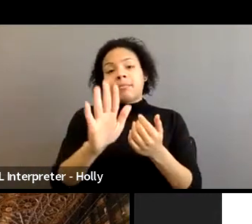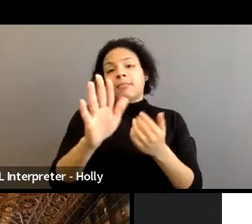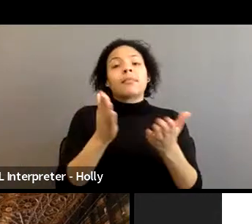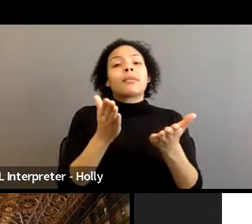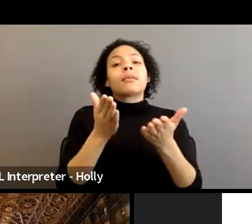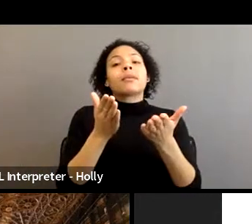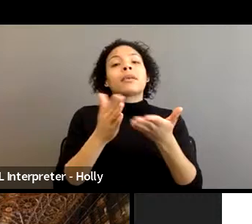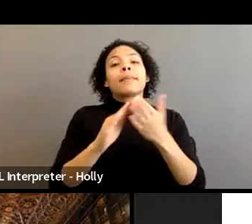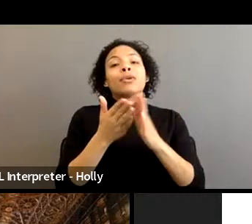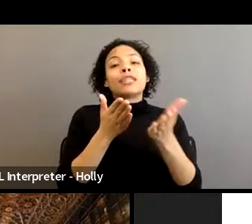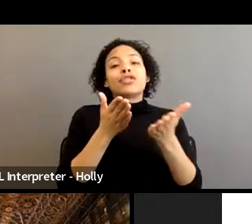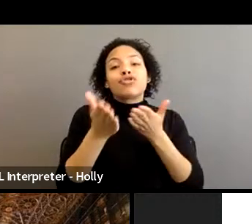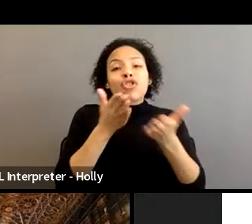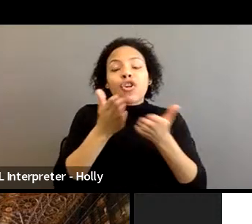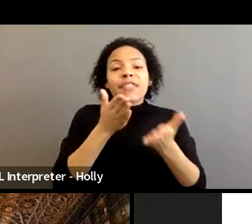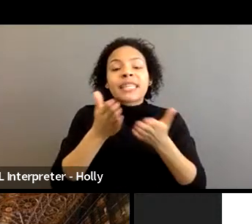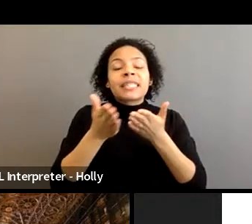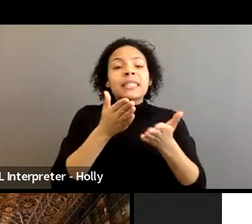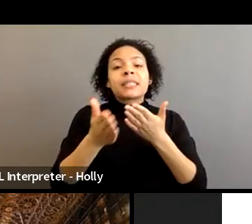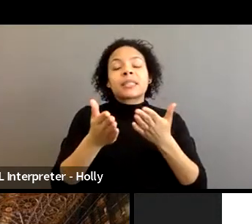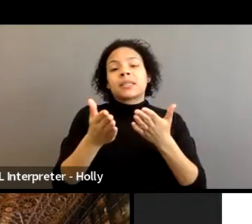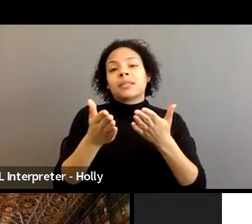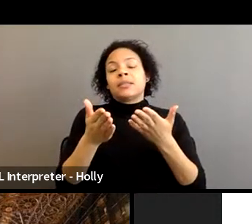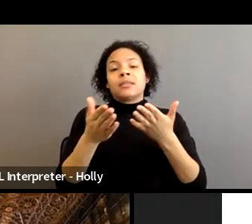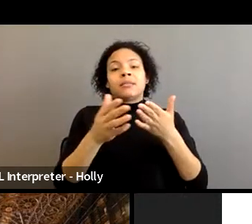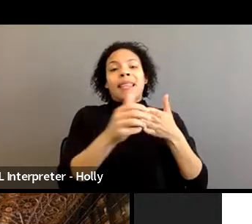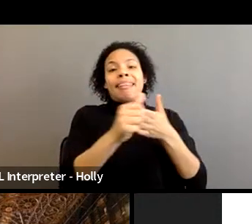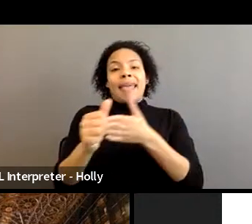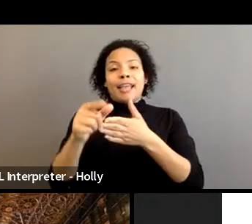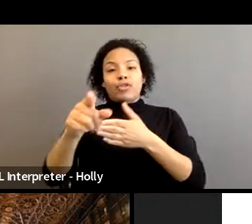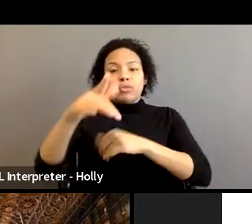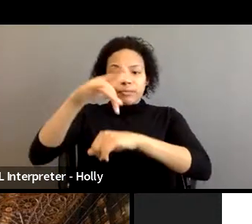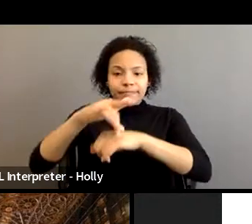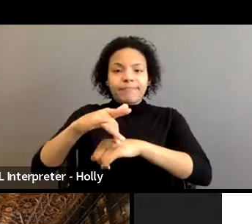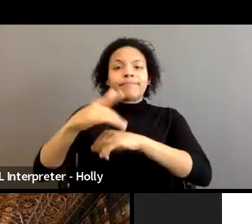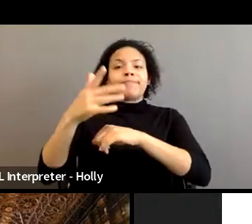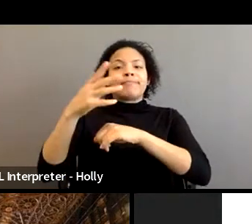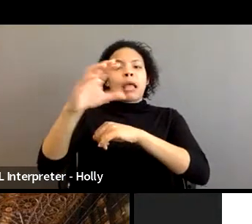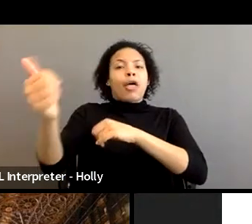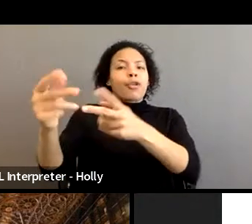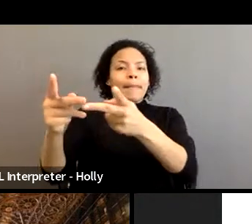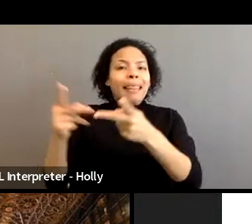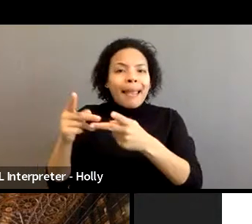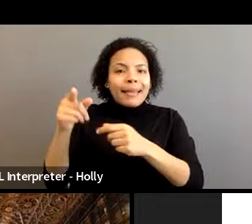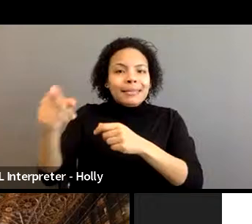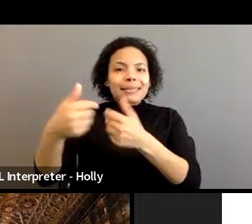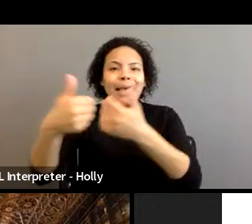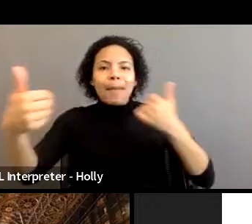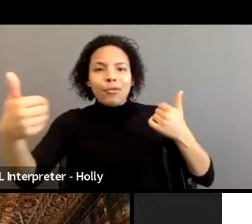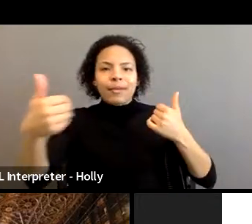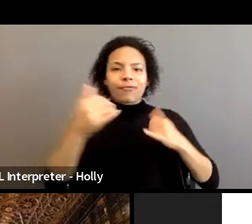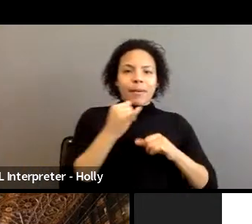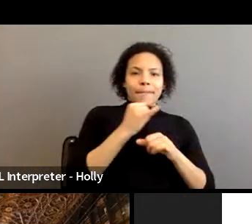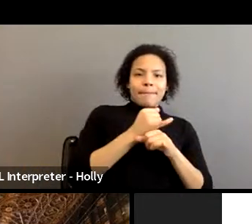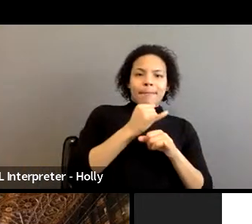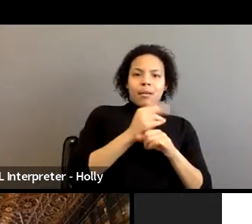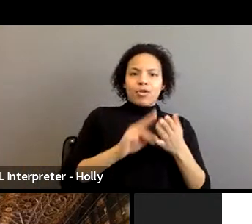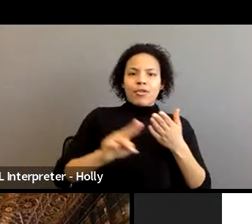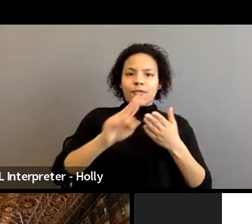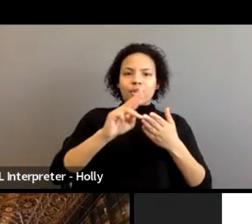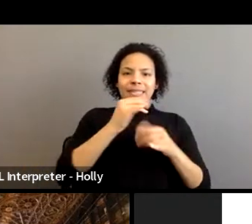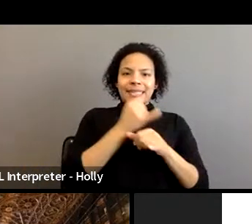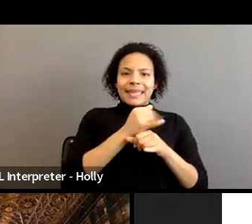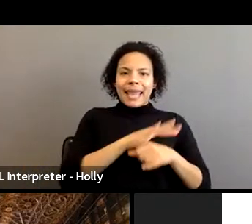also just in general, supporting each other within kind of the bigger community structure?